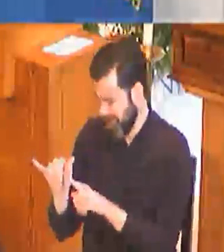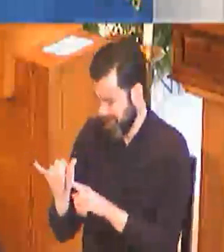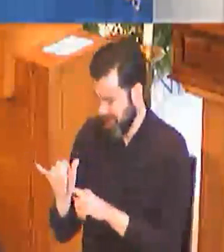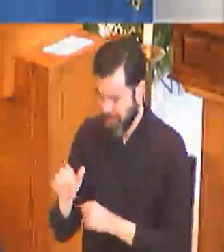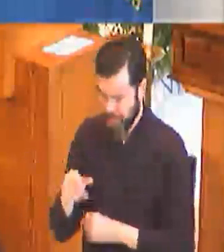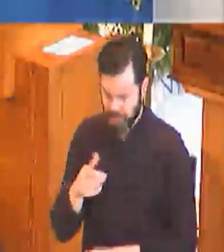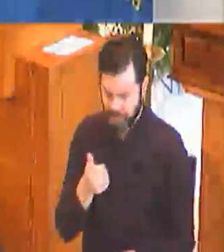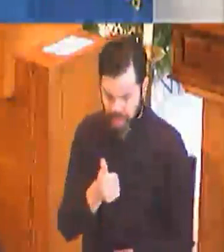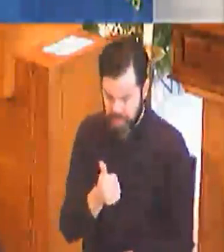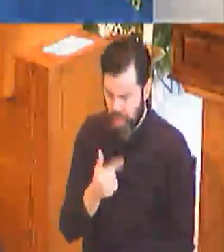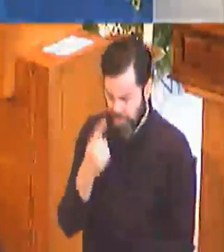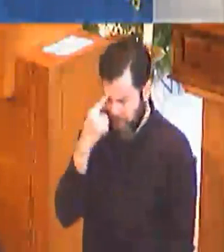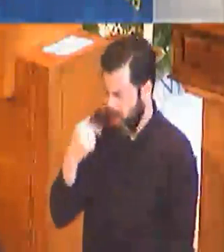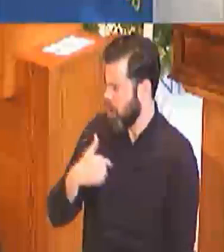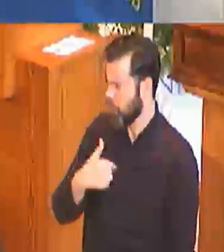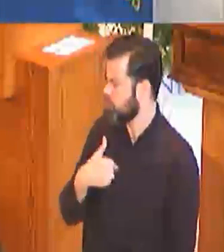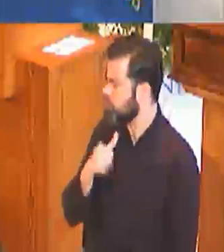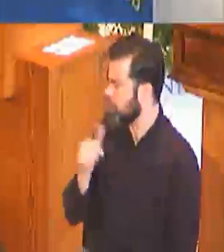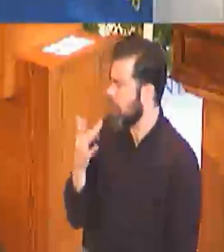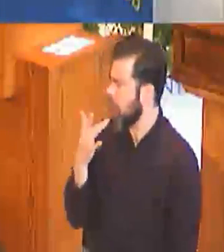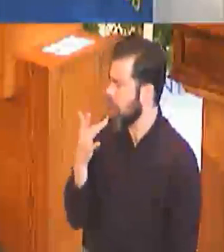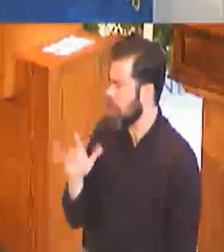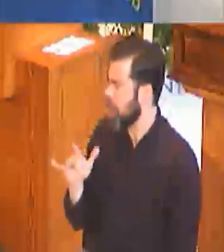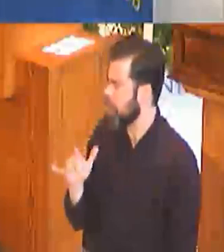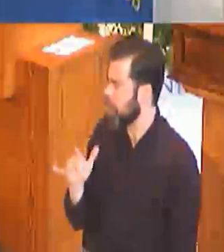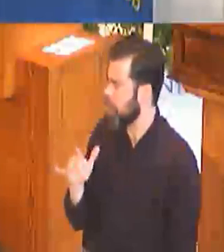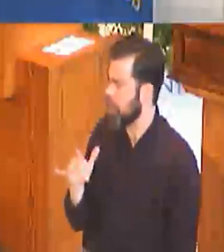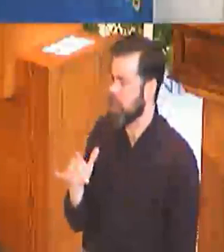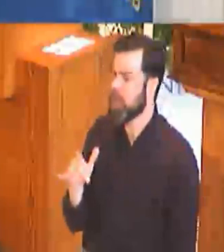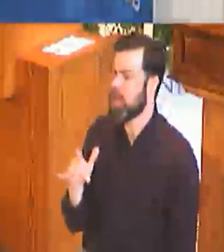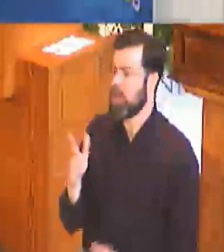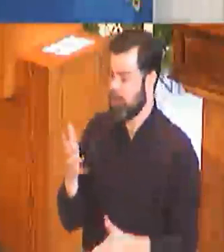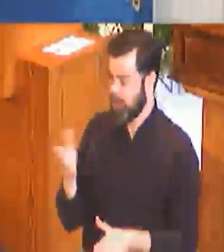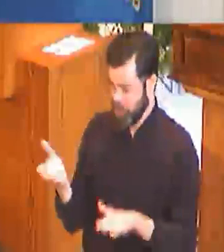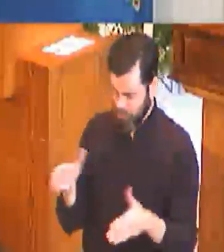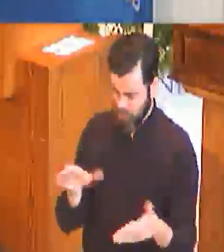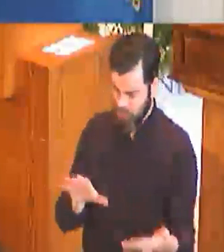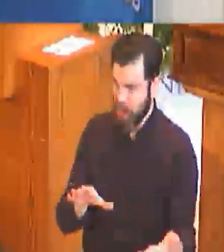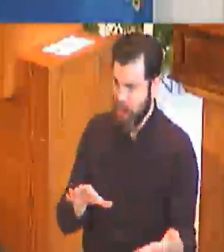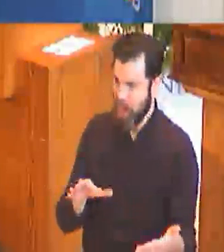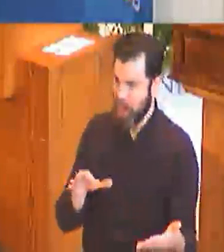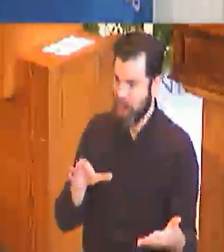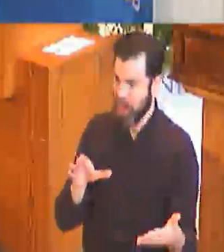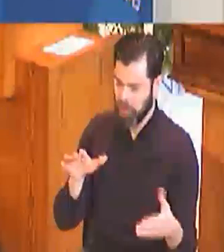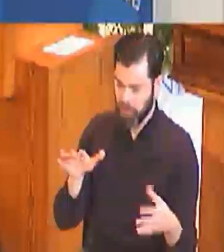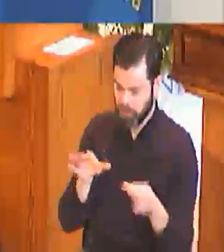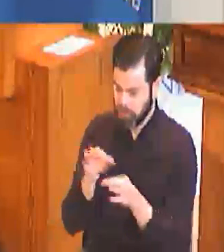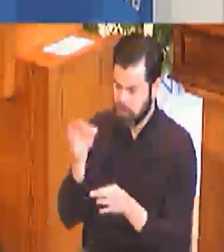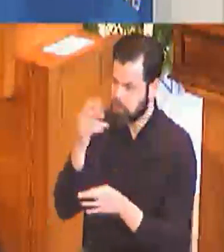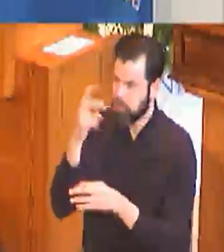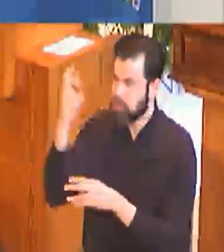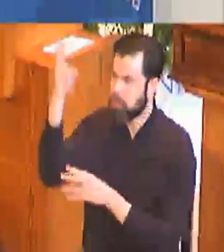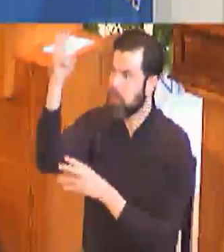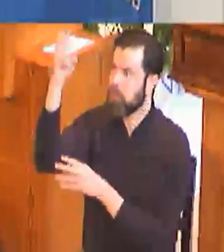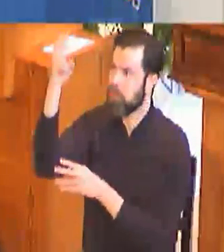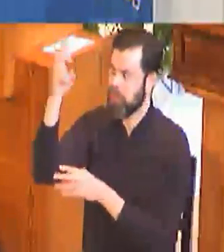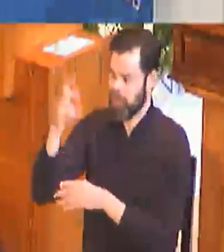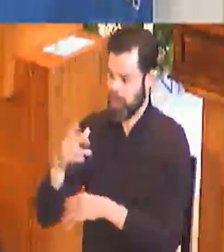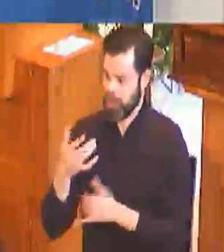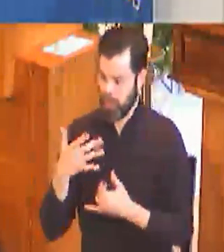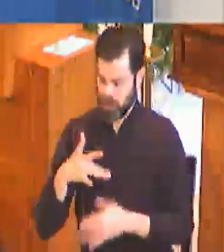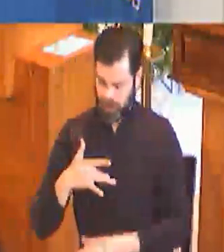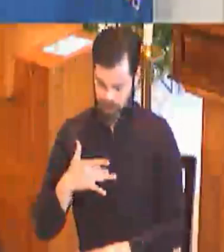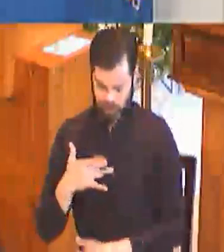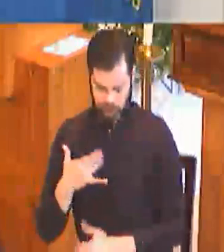life. And now he's in the afterlife, and he kind of takes that with him. However, Rocky meets someone